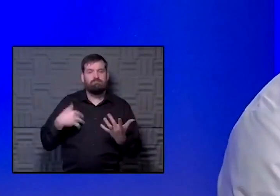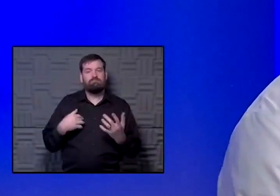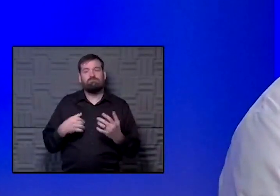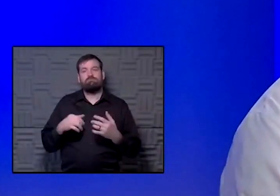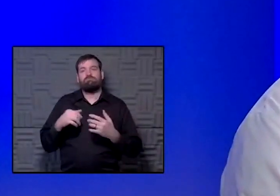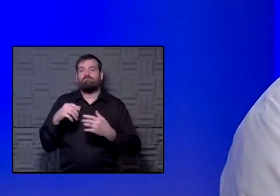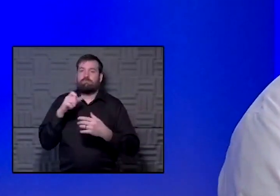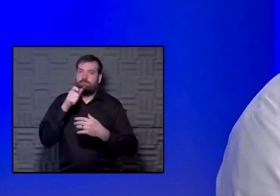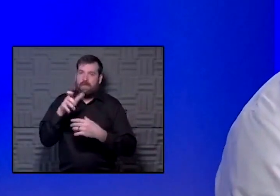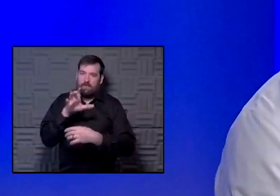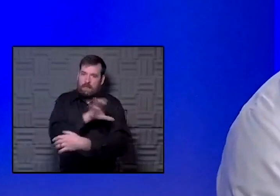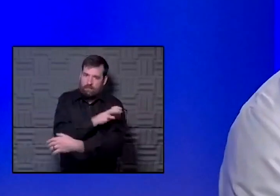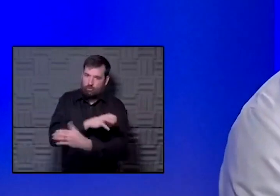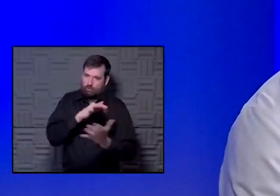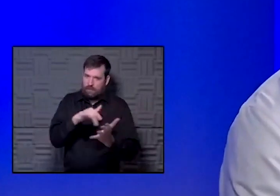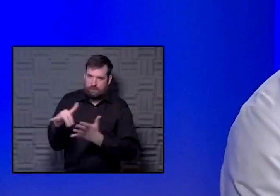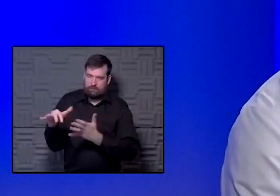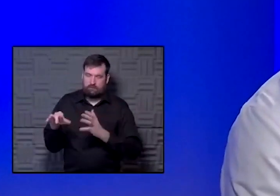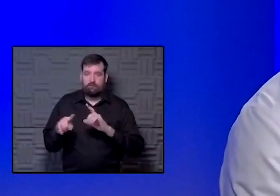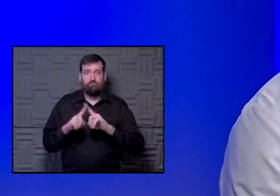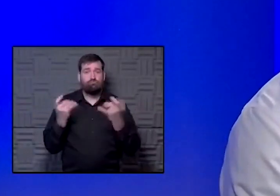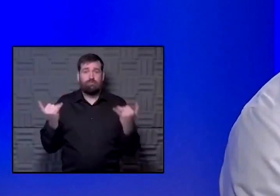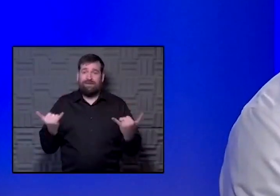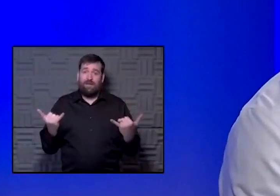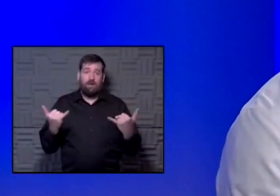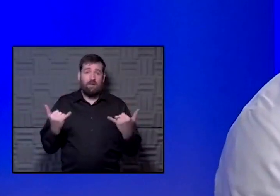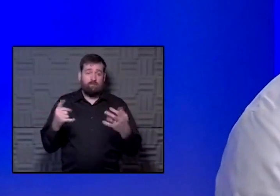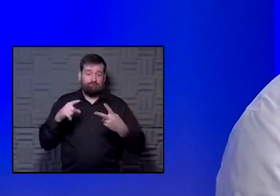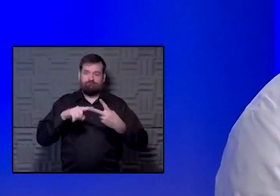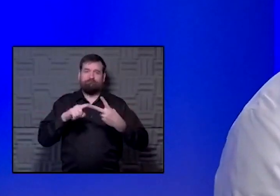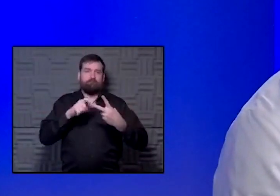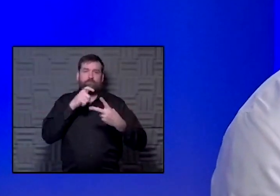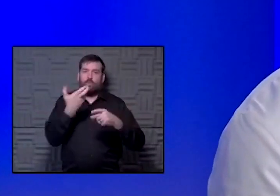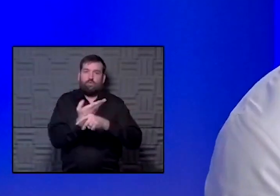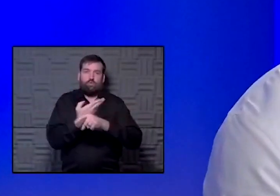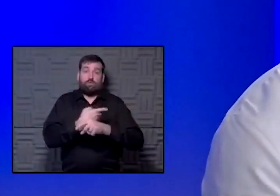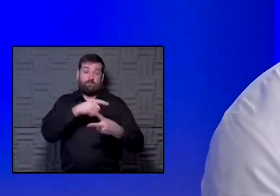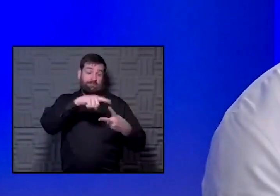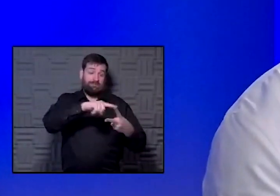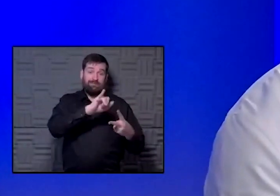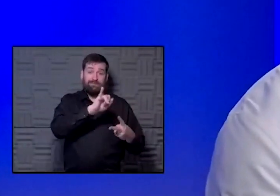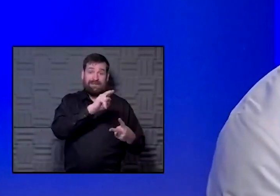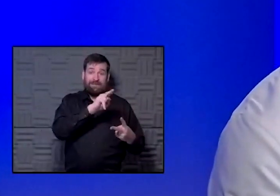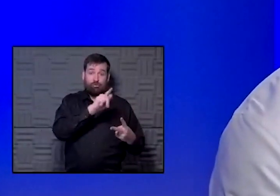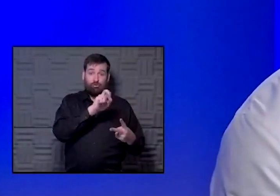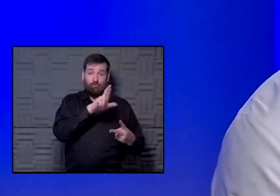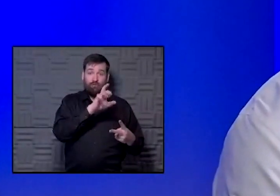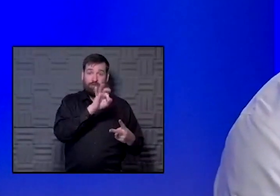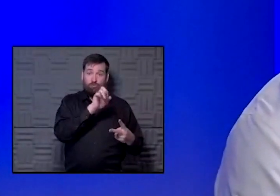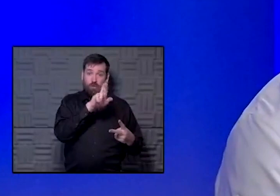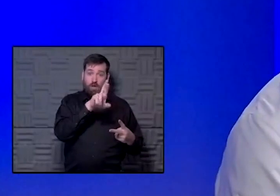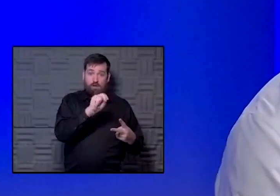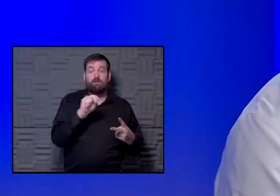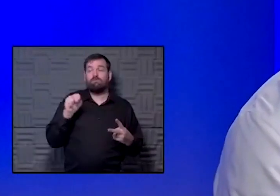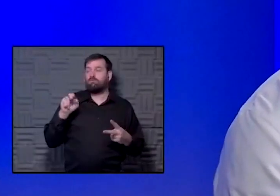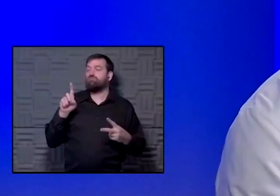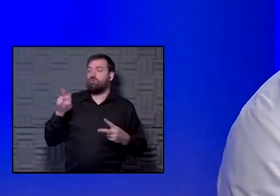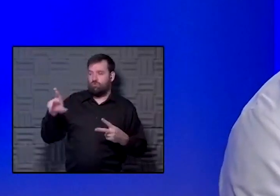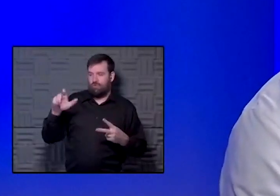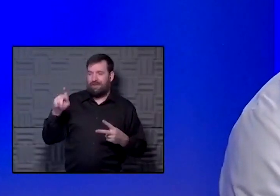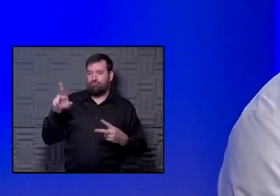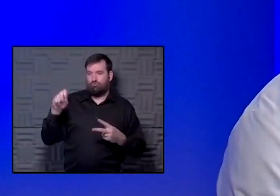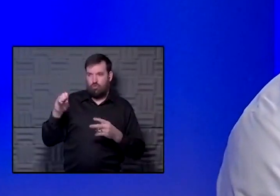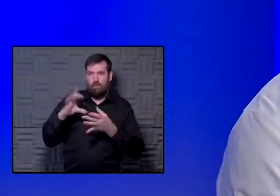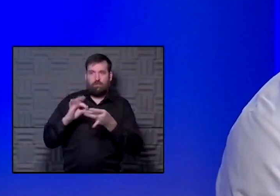or clinical studies. So right now we don't use ivermectin. Interferon is a substance that you make, just as Dr. Castro said, as